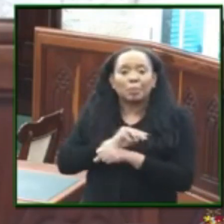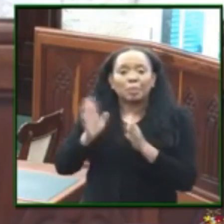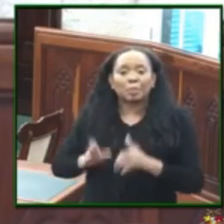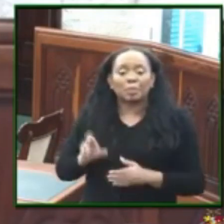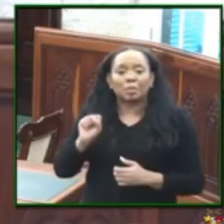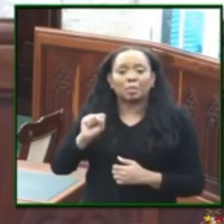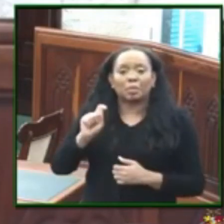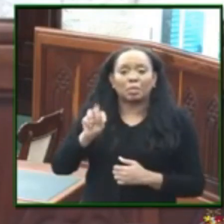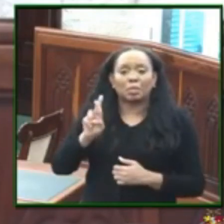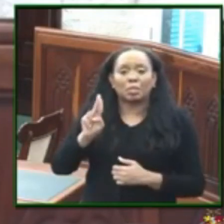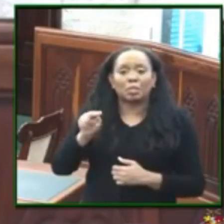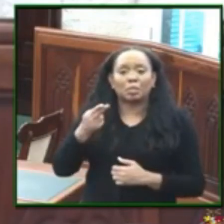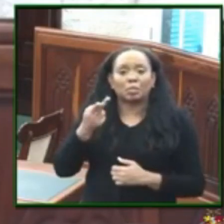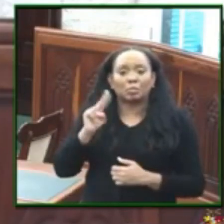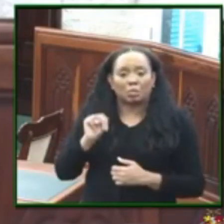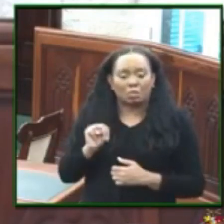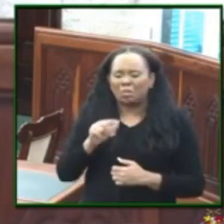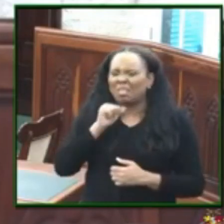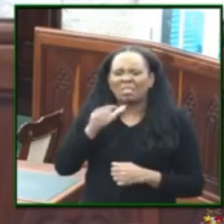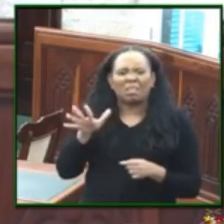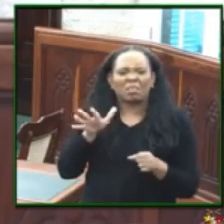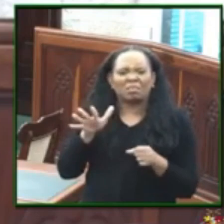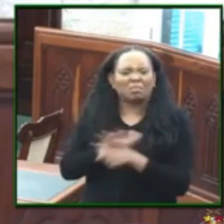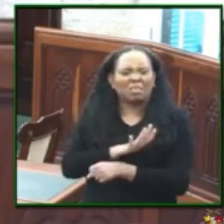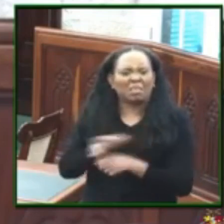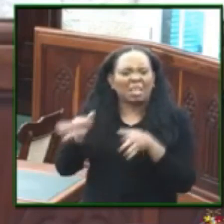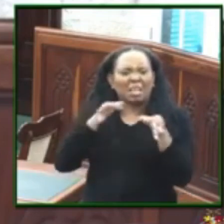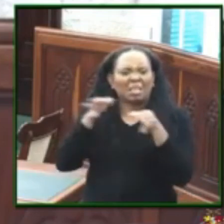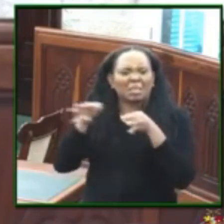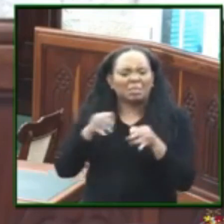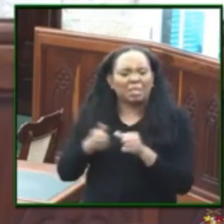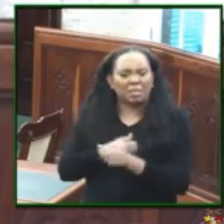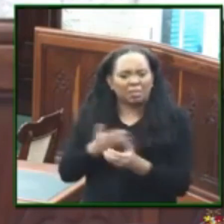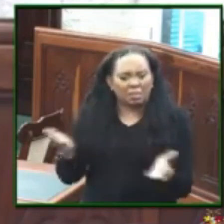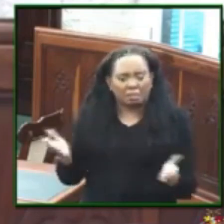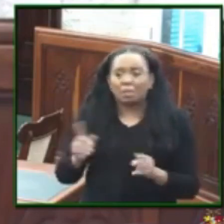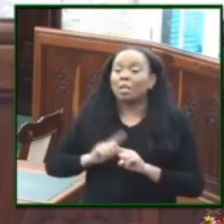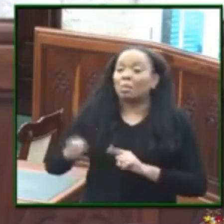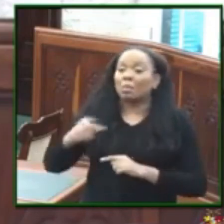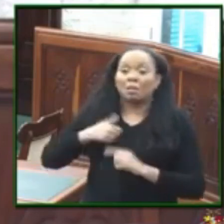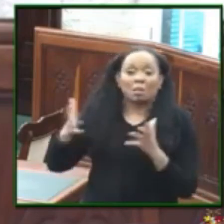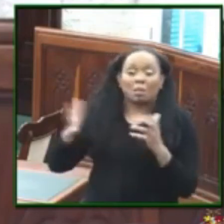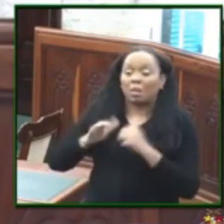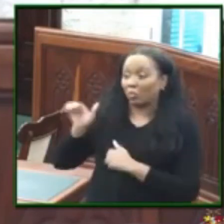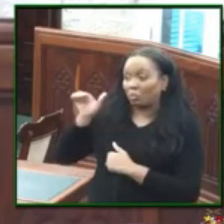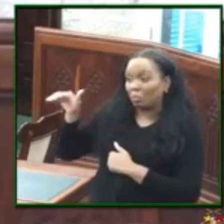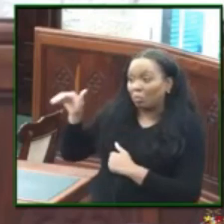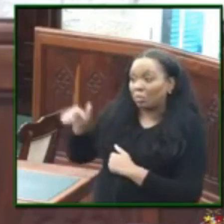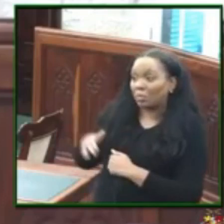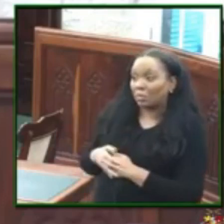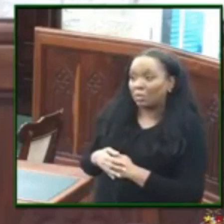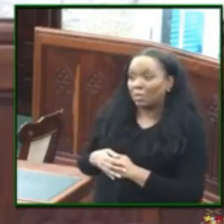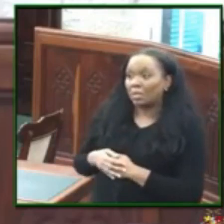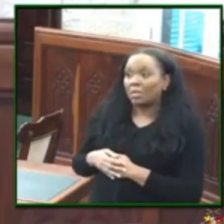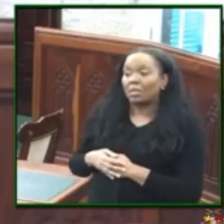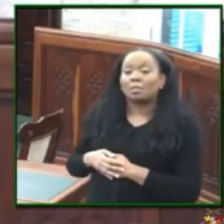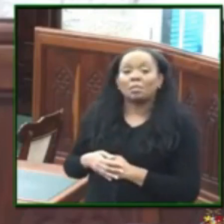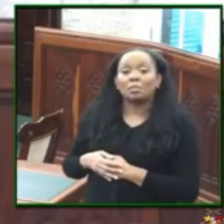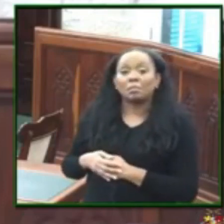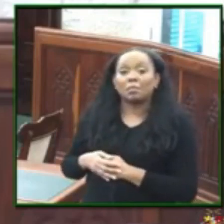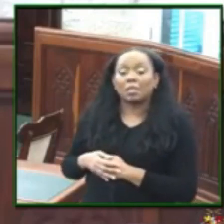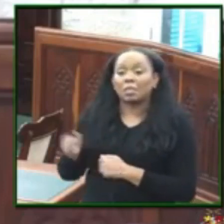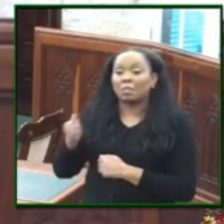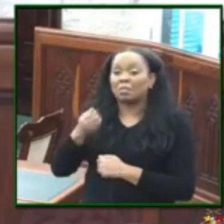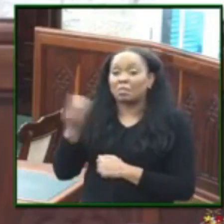this country. And I will remind the honorable member for Christchurch East Central that a restaurateur told me a